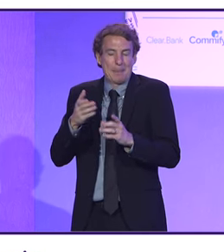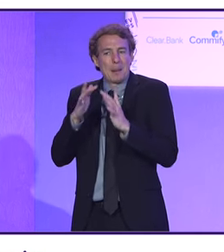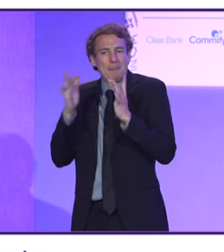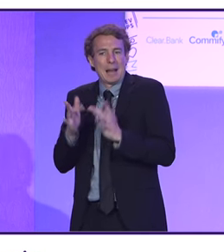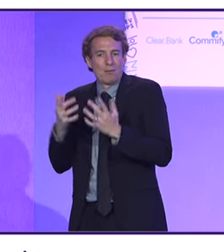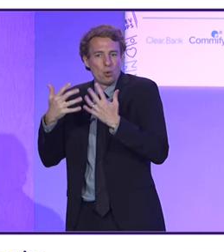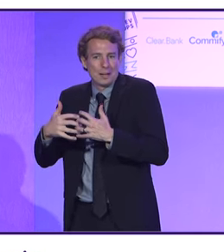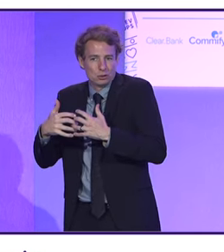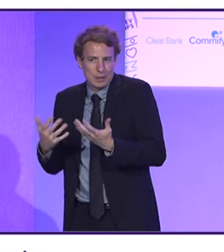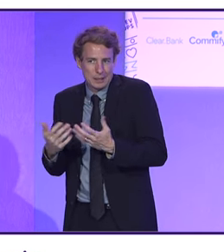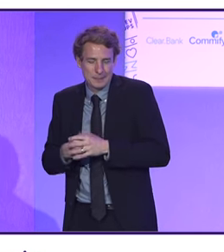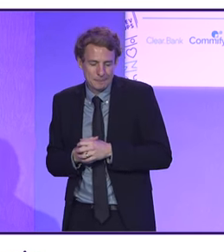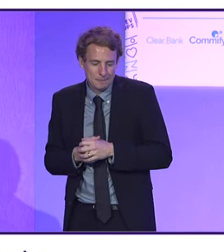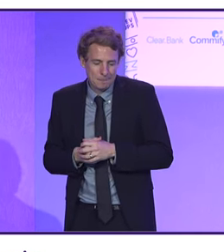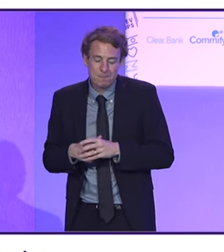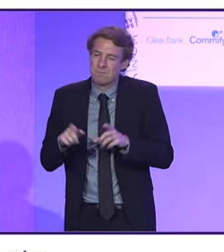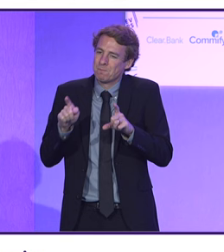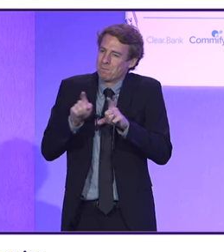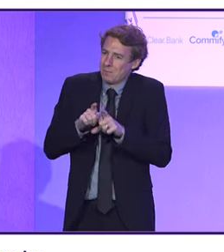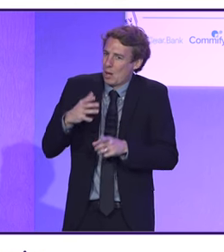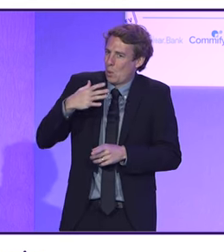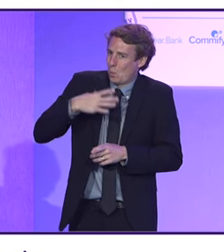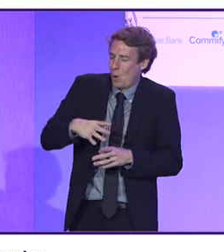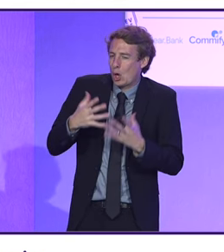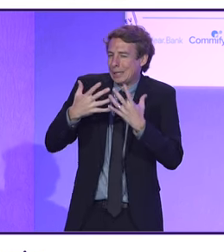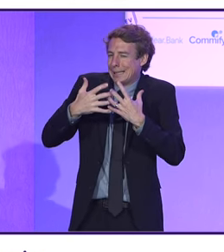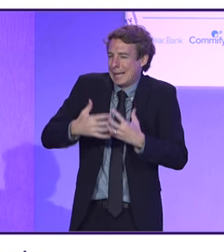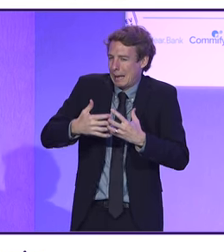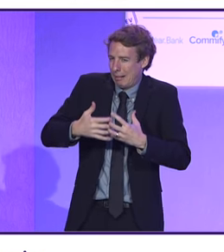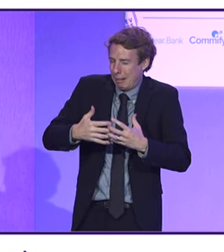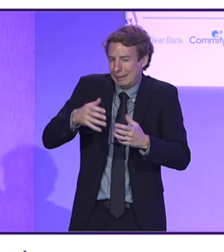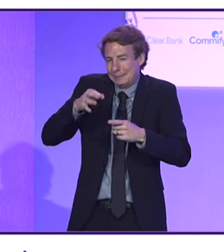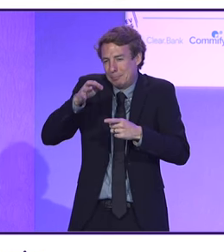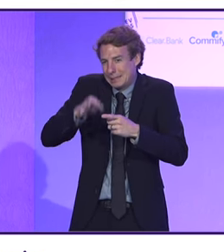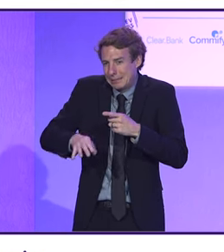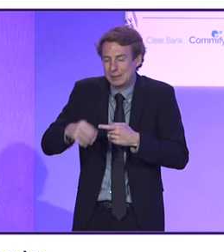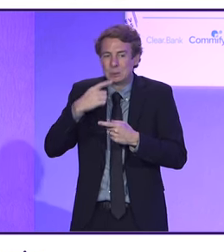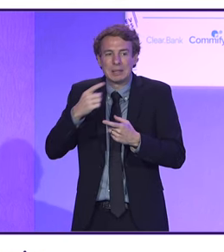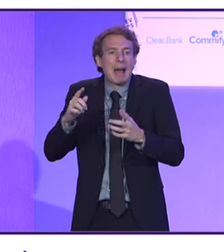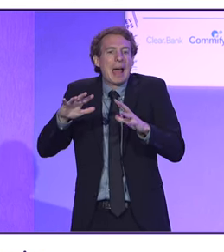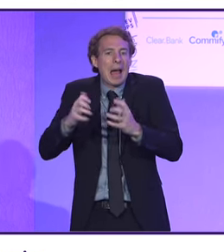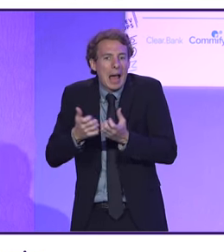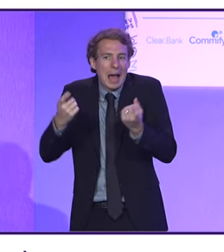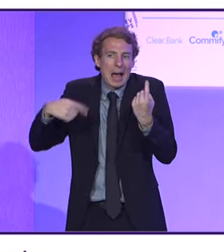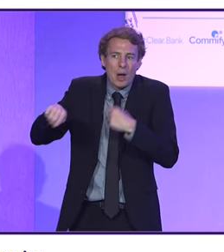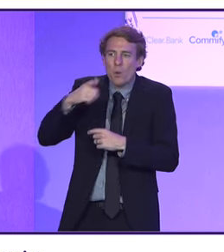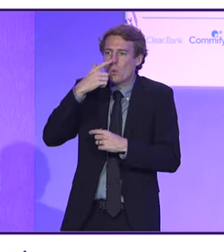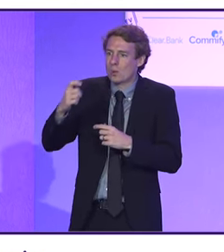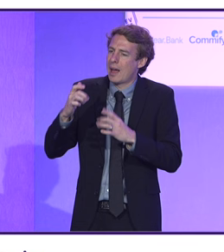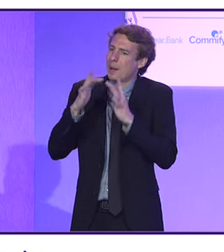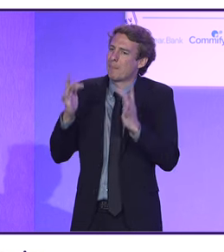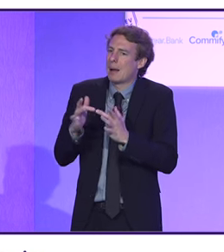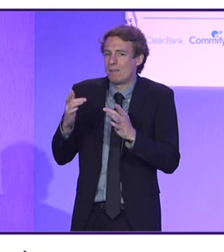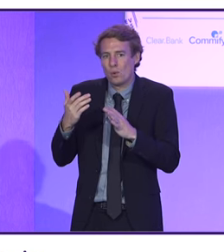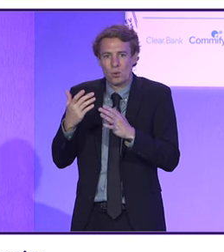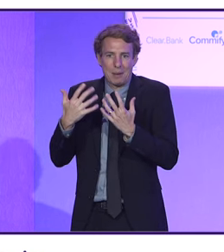little bit technical and a little bit specific about what you can do to be more successful with platform engineering, because all the